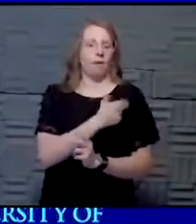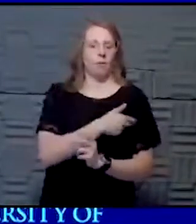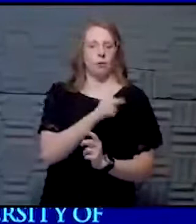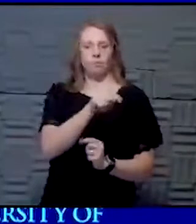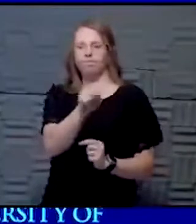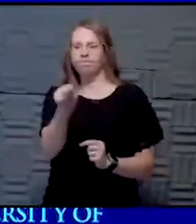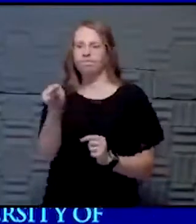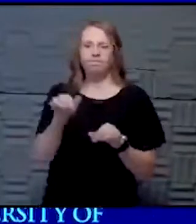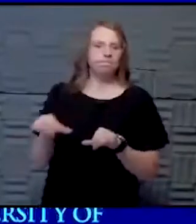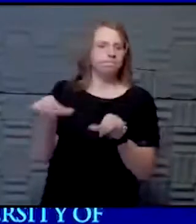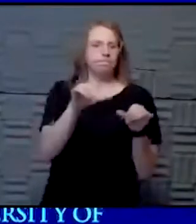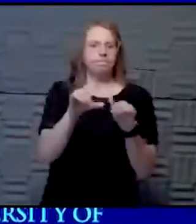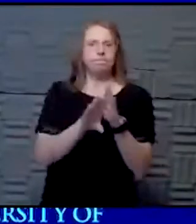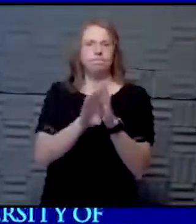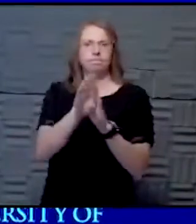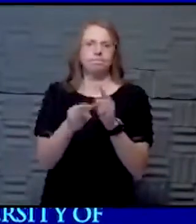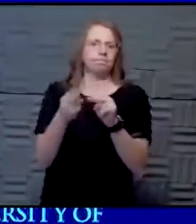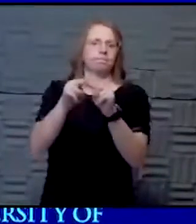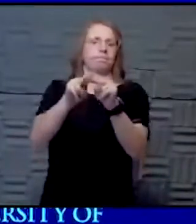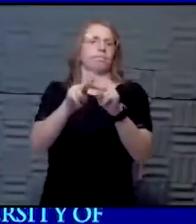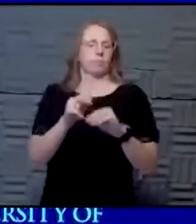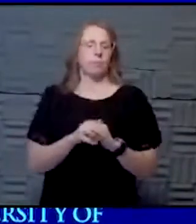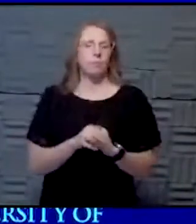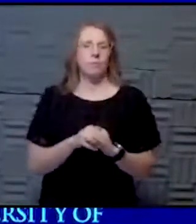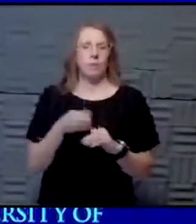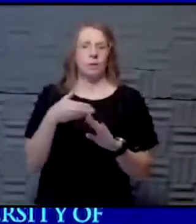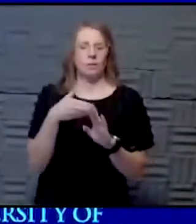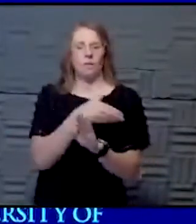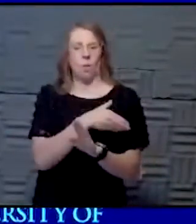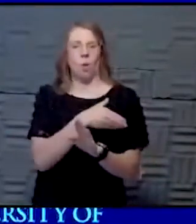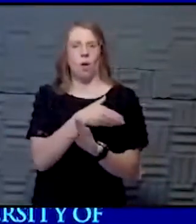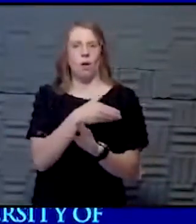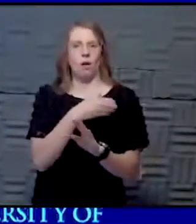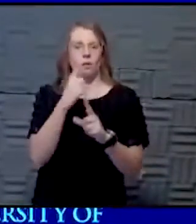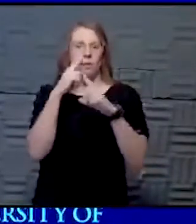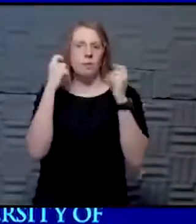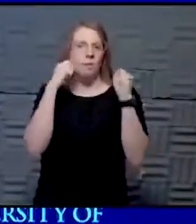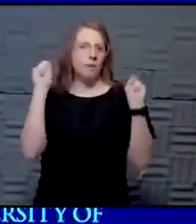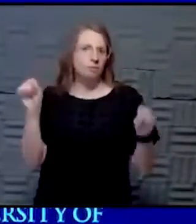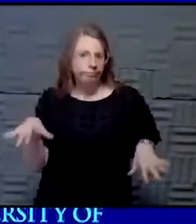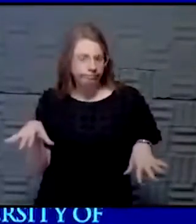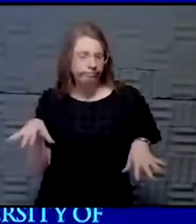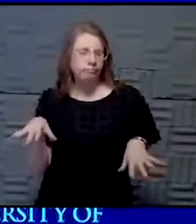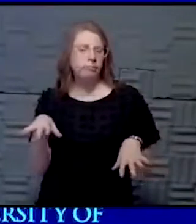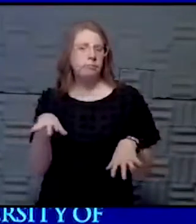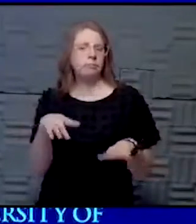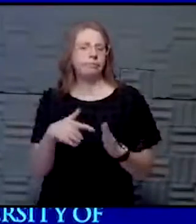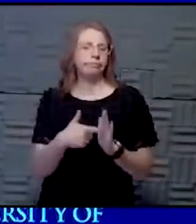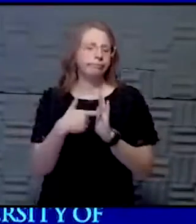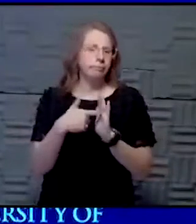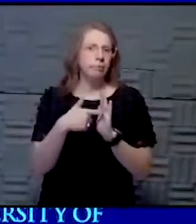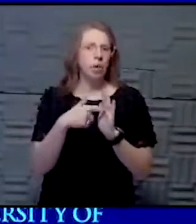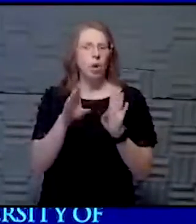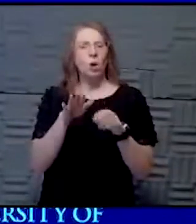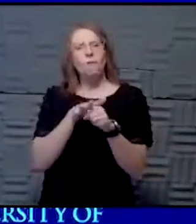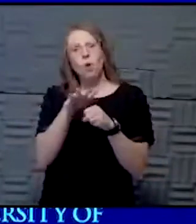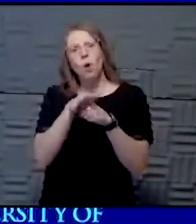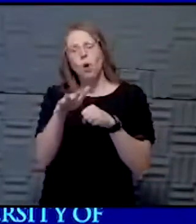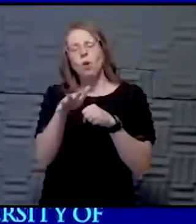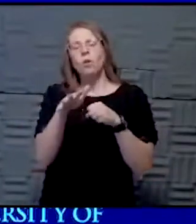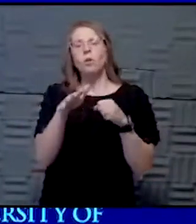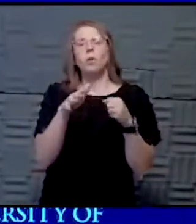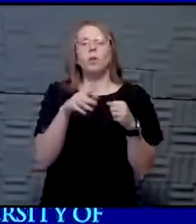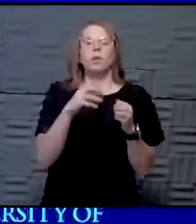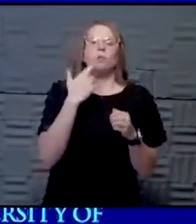clearly seeing an upward trend, and that's before really the effect of removing the mask mandates and going back to full service in restaurants and bars really took